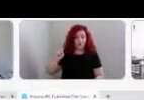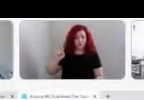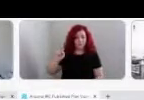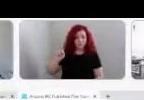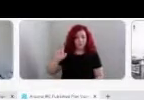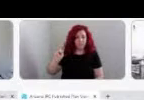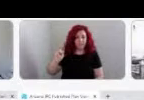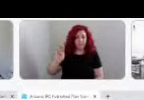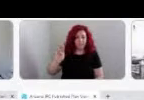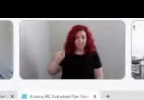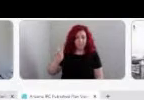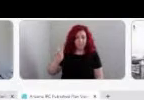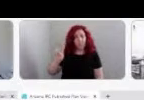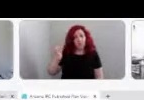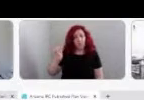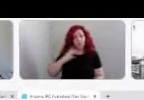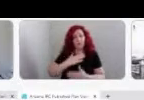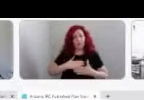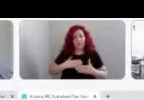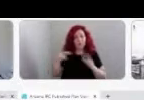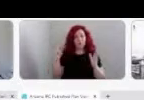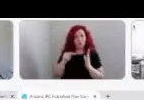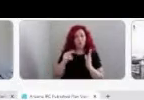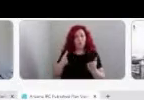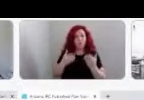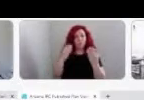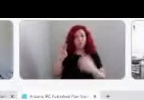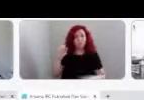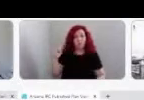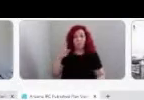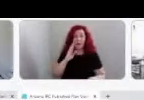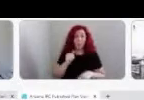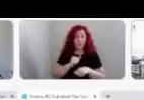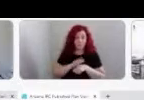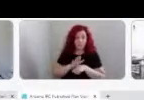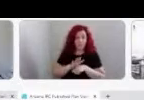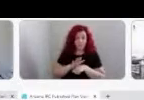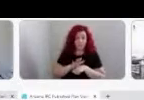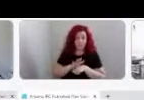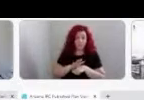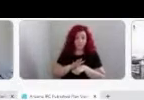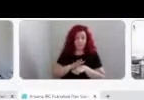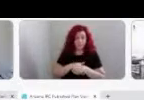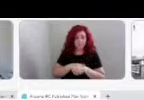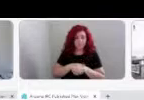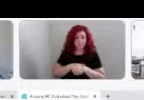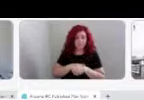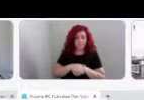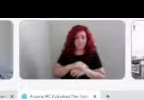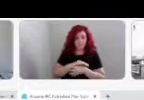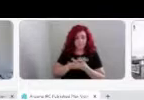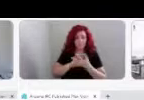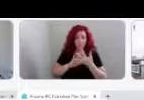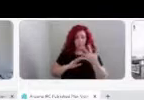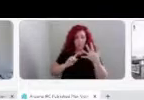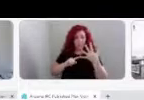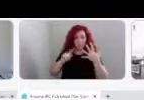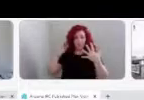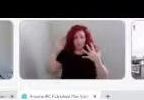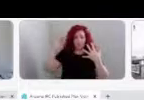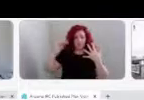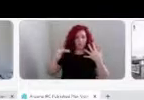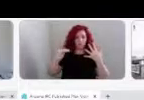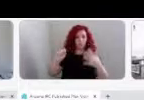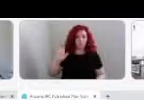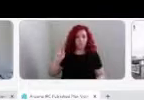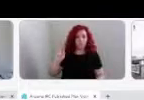please refer to the proposed map that i will send all the way down to sunny slope